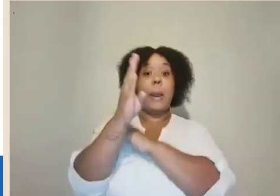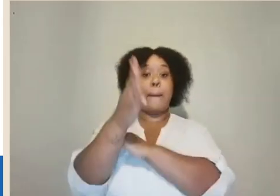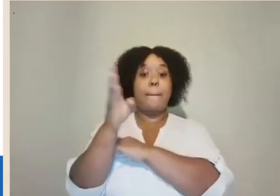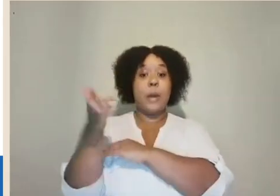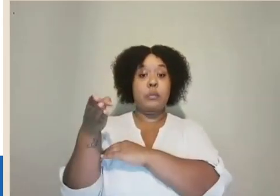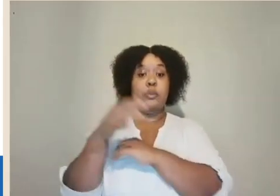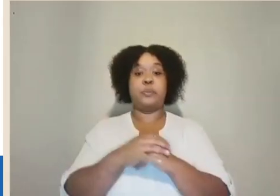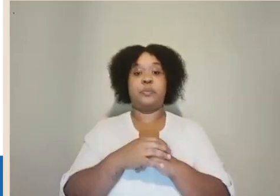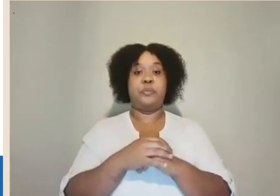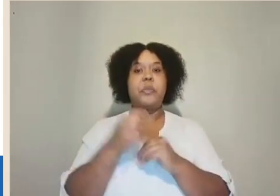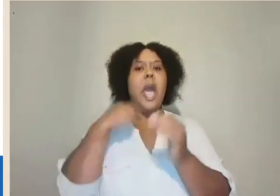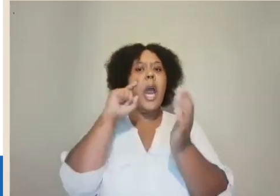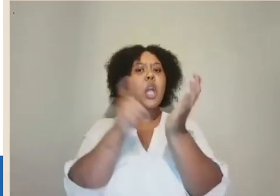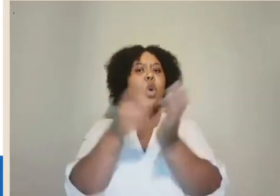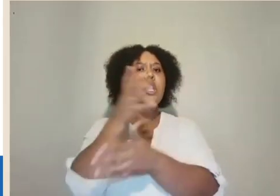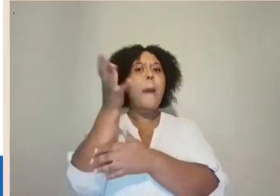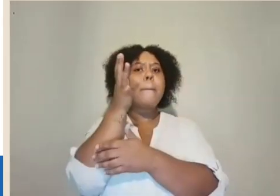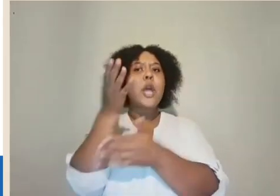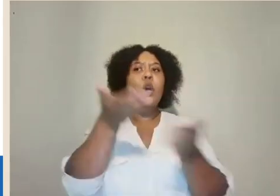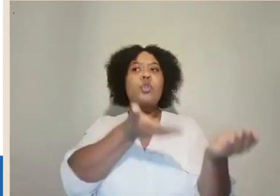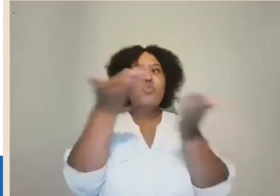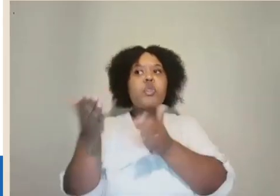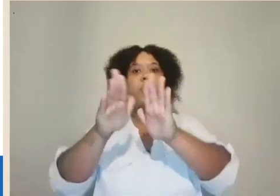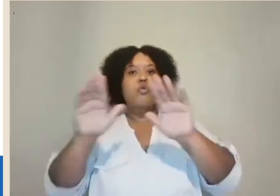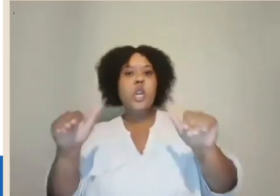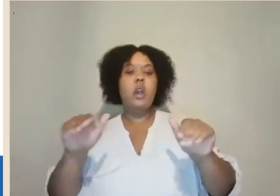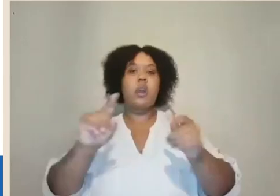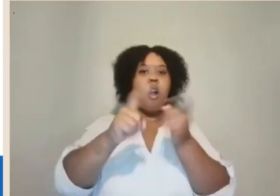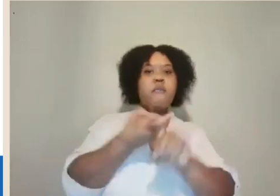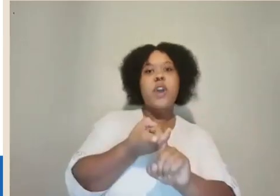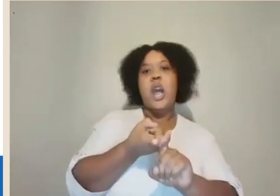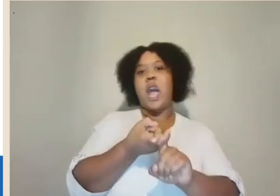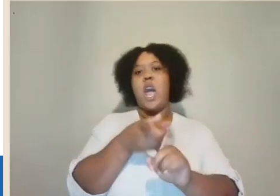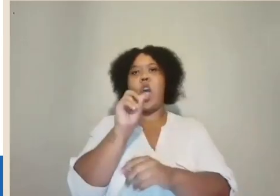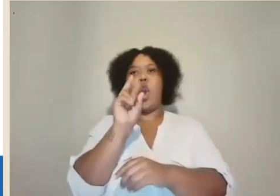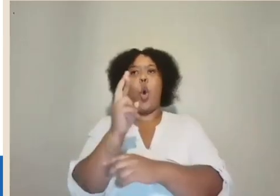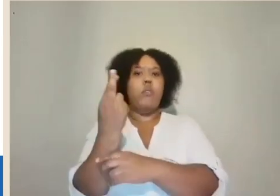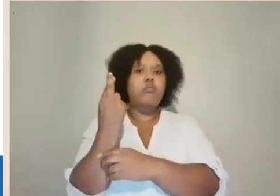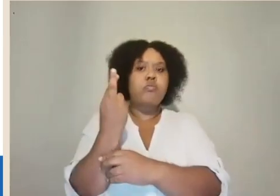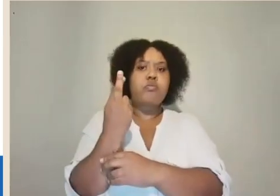would see that parents would bring their child, they would bring a friend, a family member, a community member,